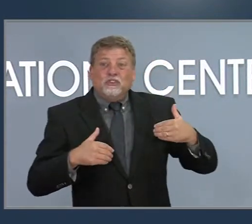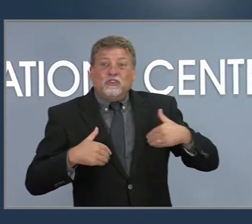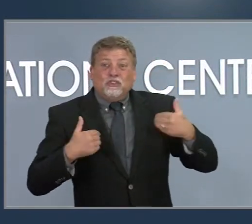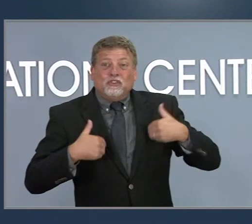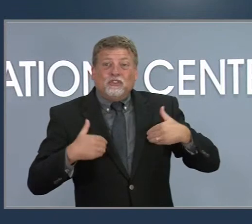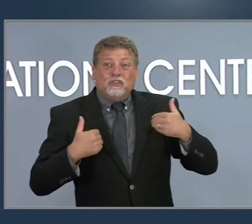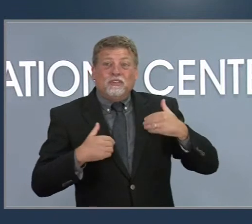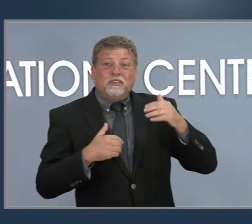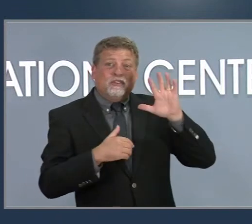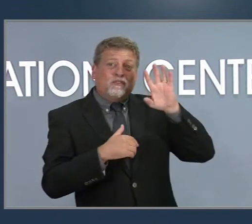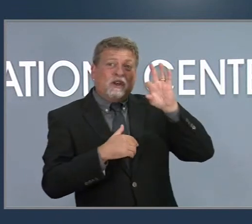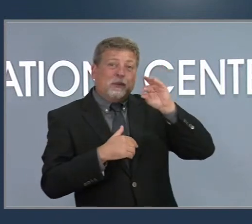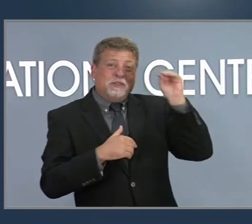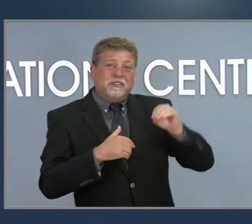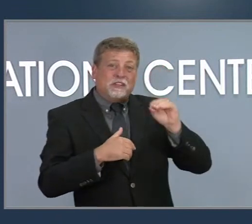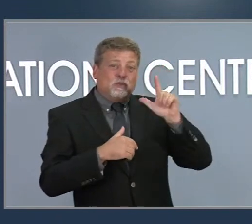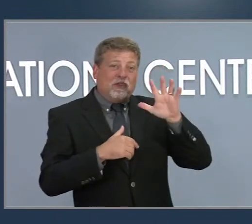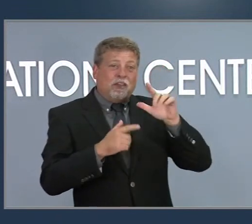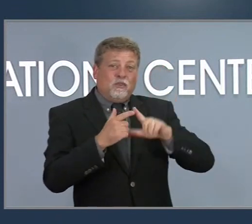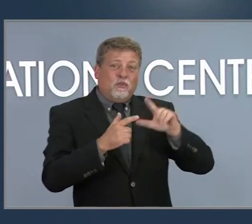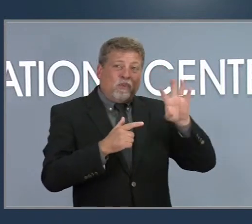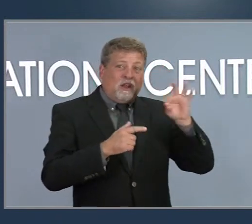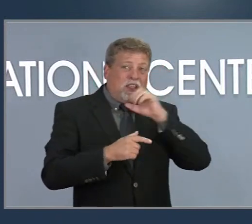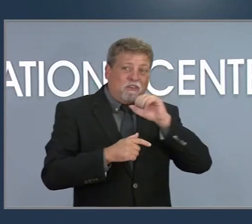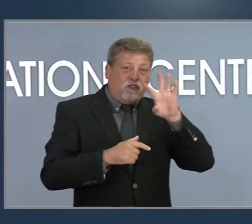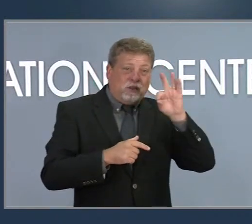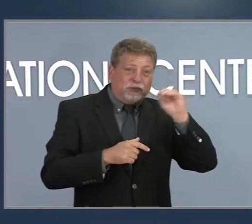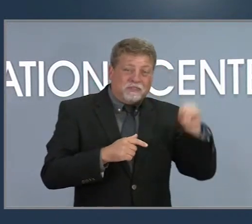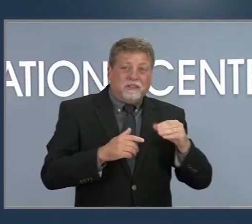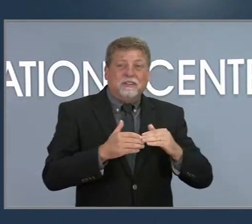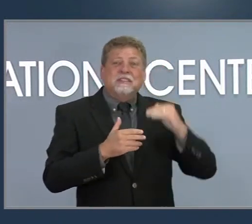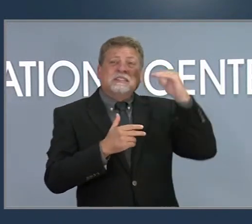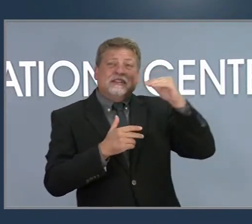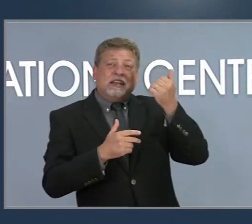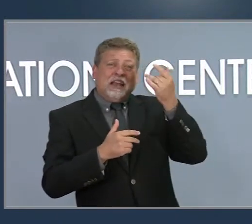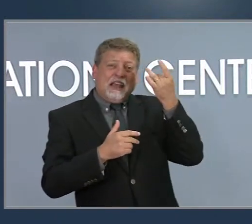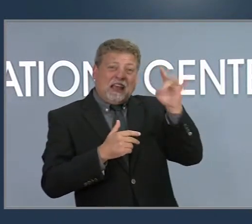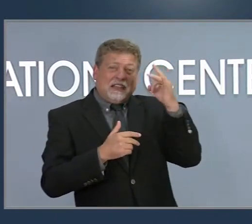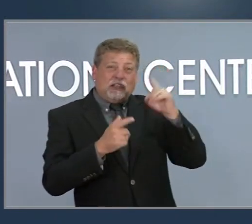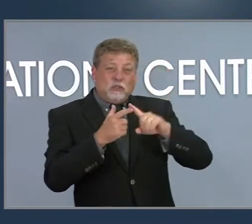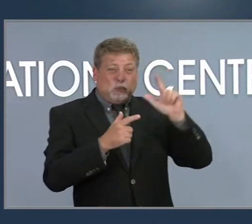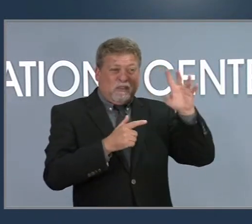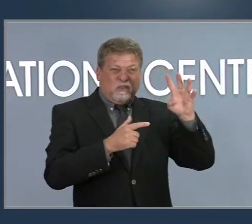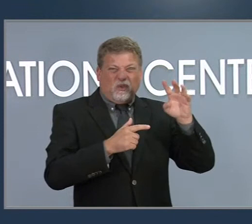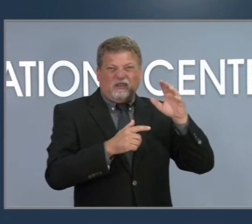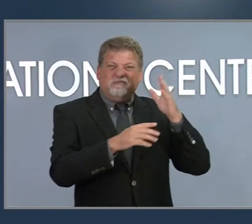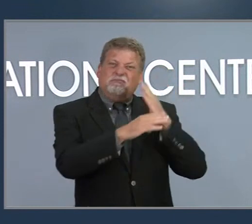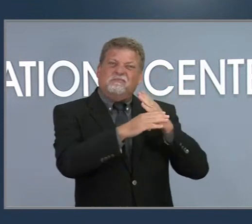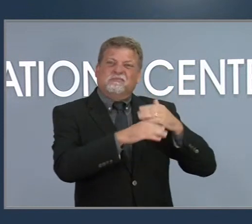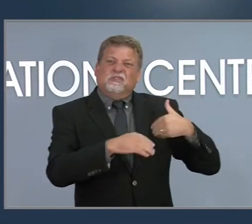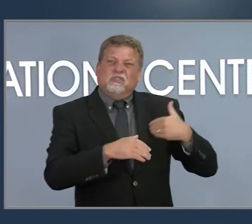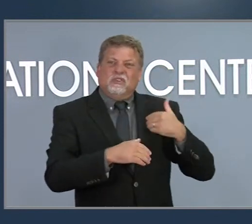people ages 18 to 24 are vaccinated. Now, I encourage teens to visit